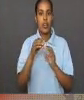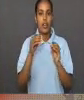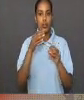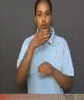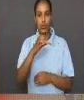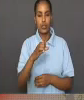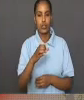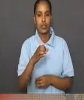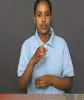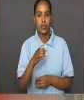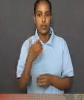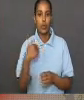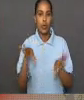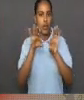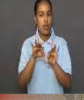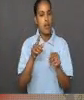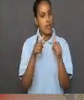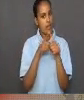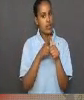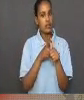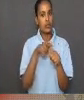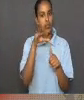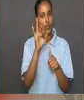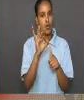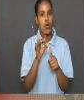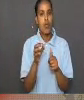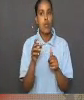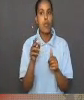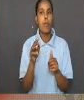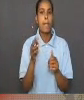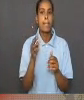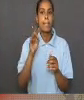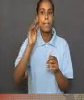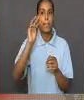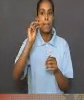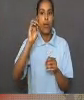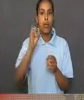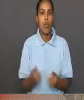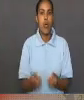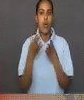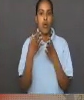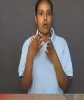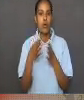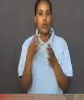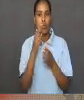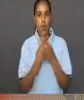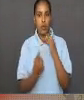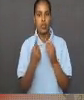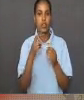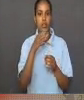solution, we need first to find the mole fractions of both the